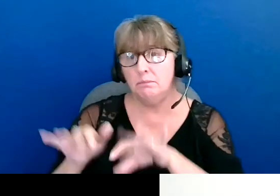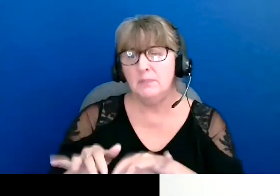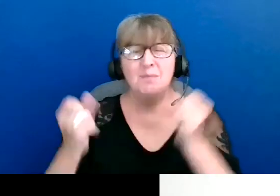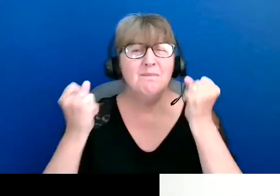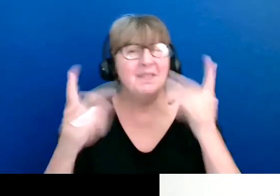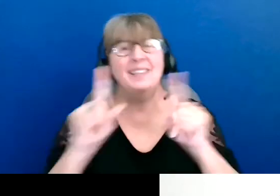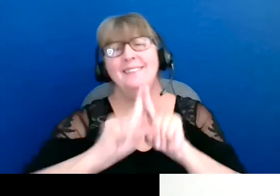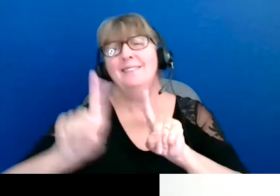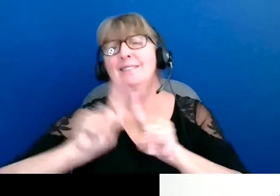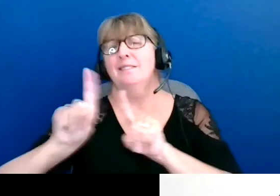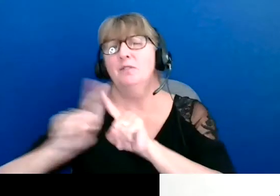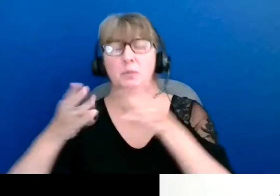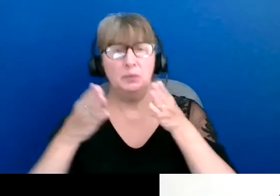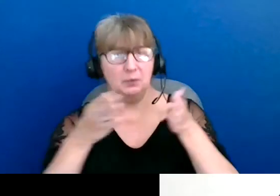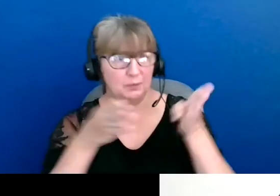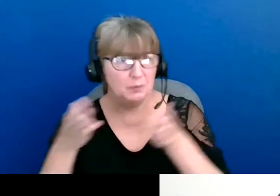different communication.